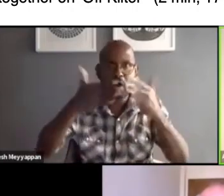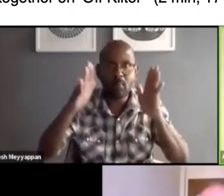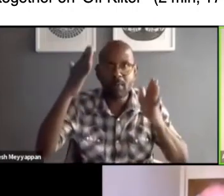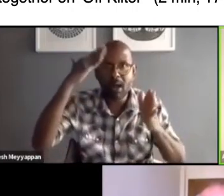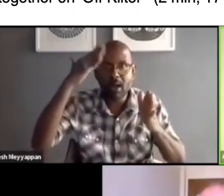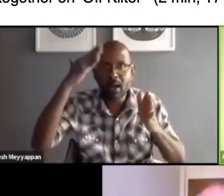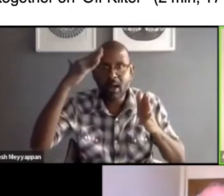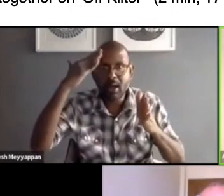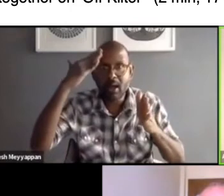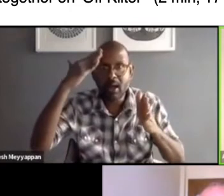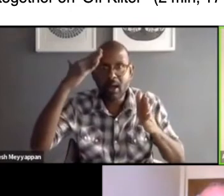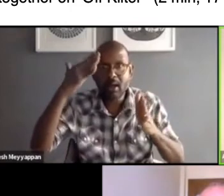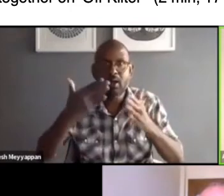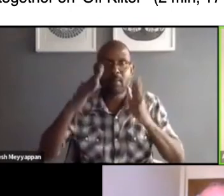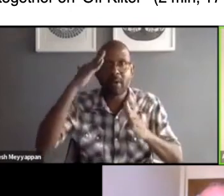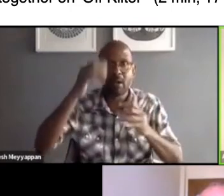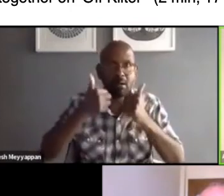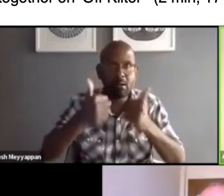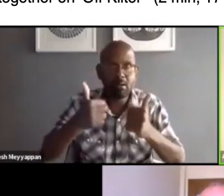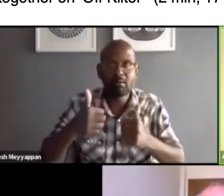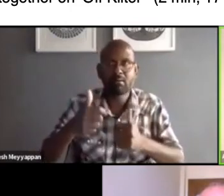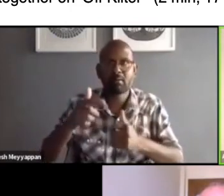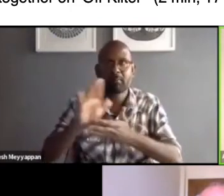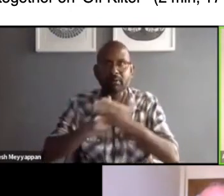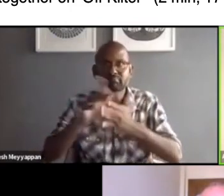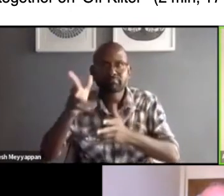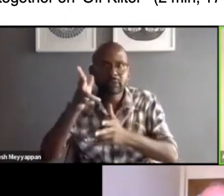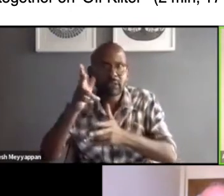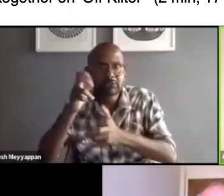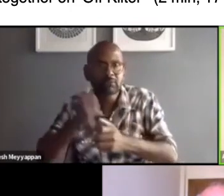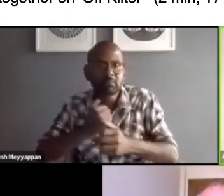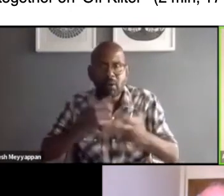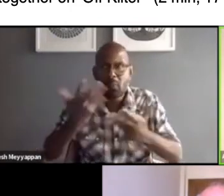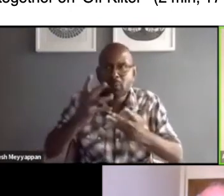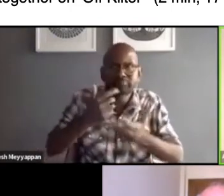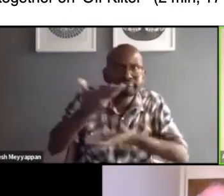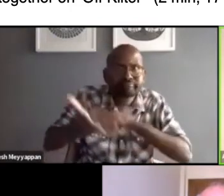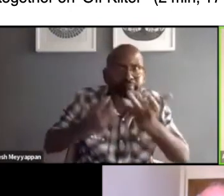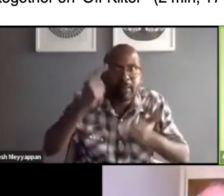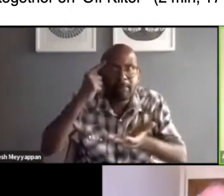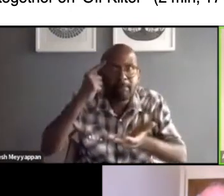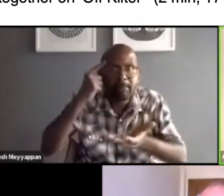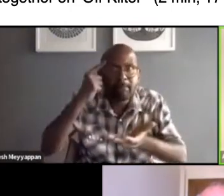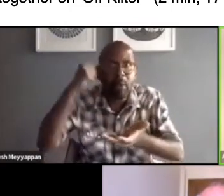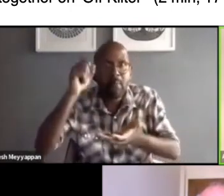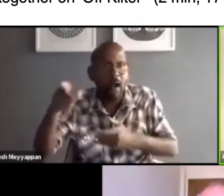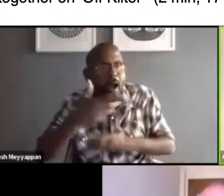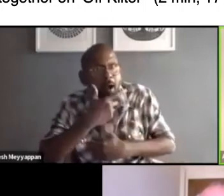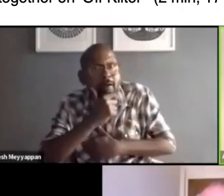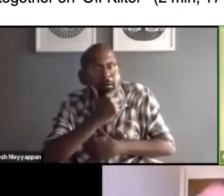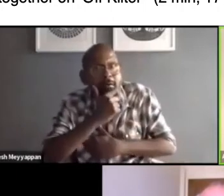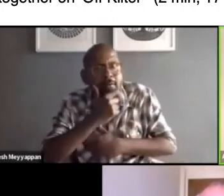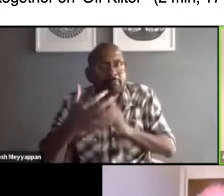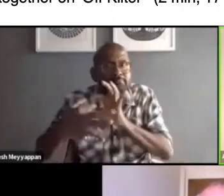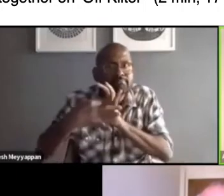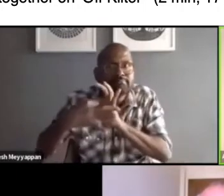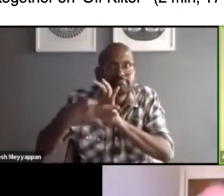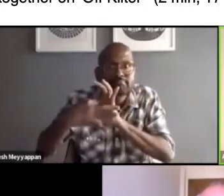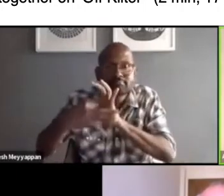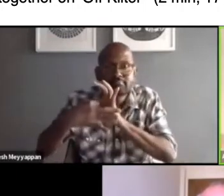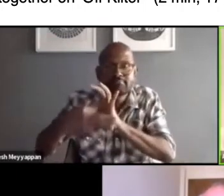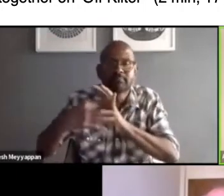that he's so open-minded. And that's really important. You need somebody that's open-minded, that you can listen, that you can discuss, that you